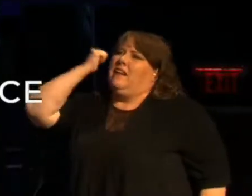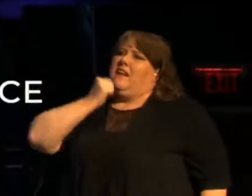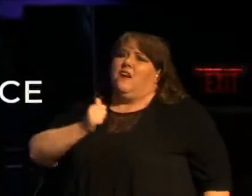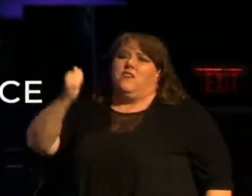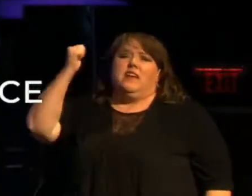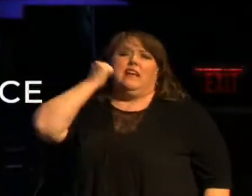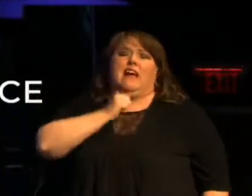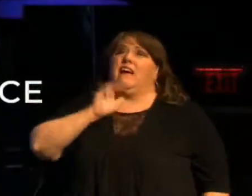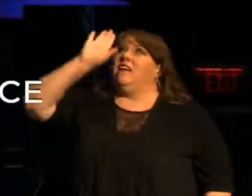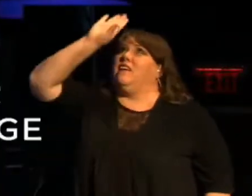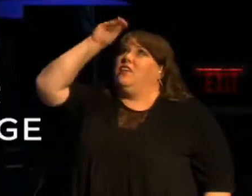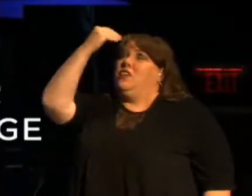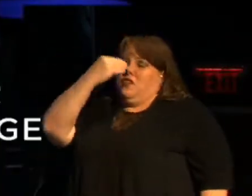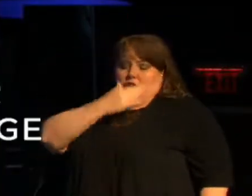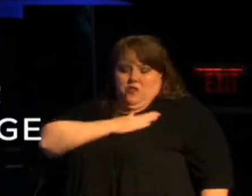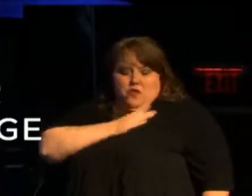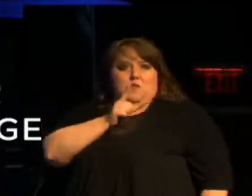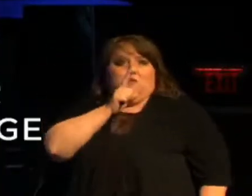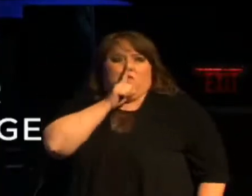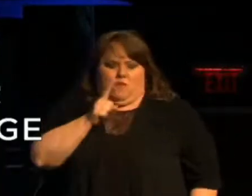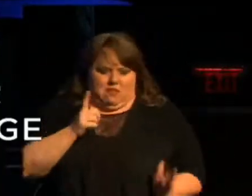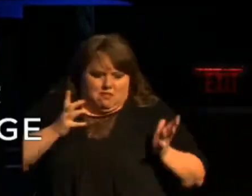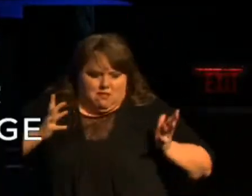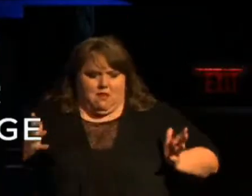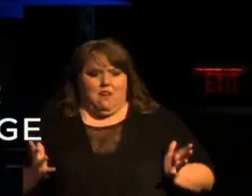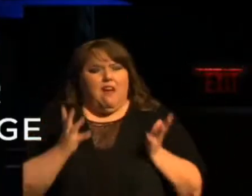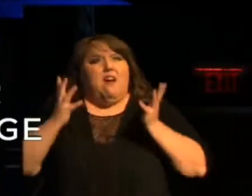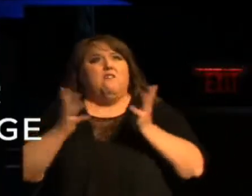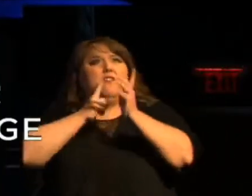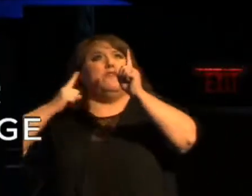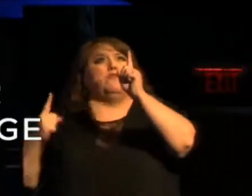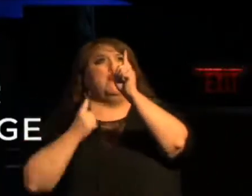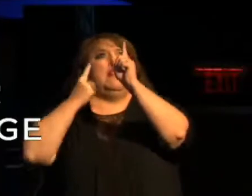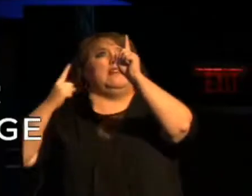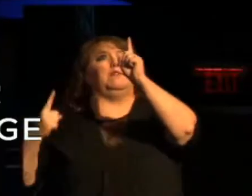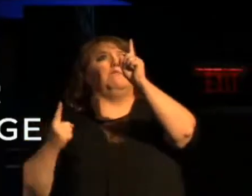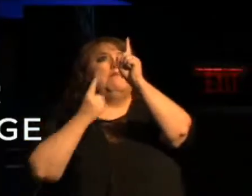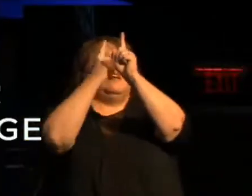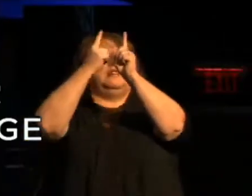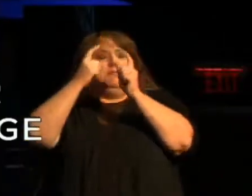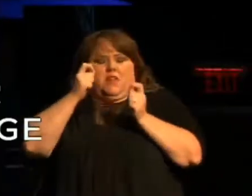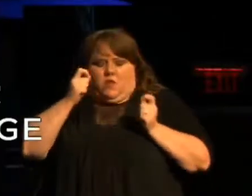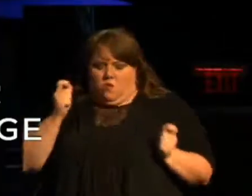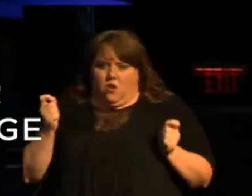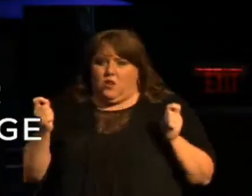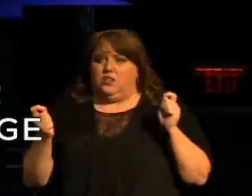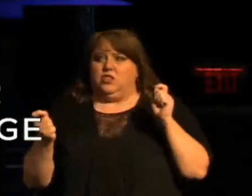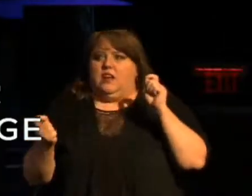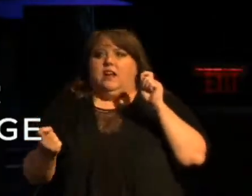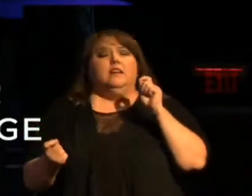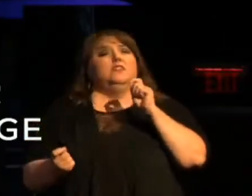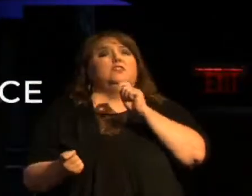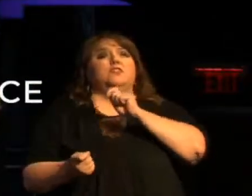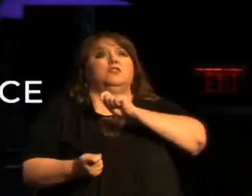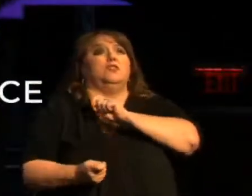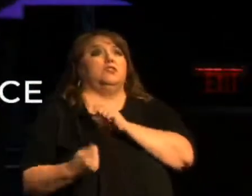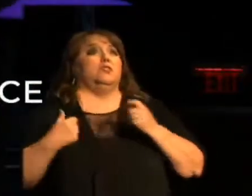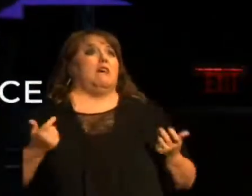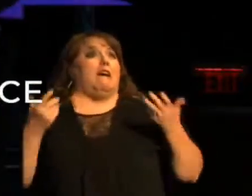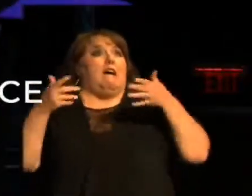need it every day. It's the only thing that ever really makes me want to change.